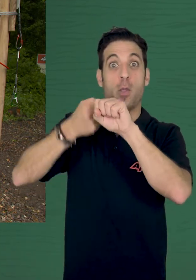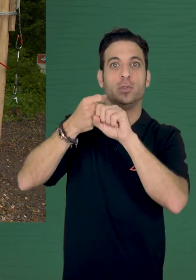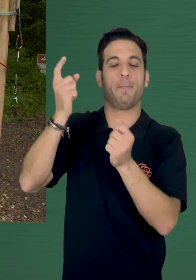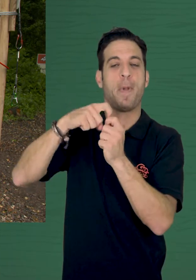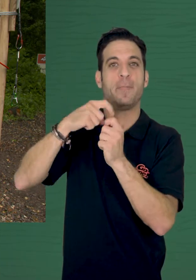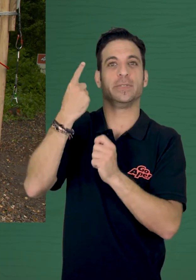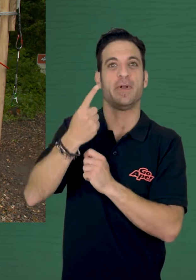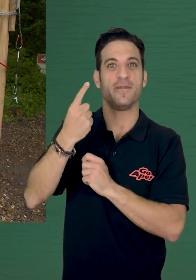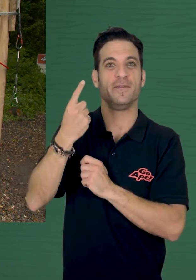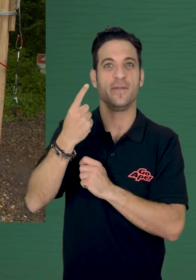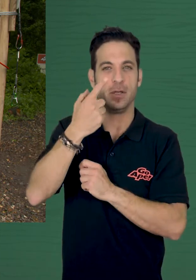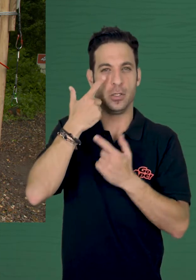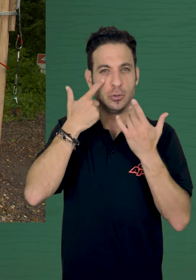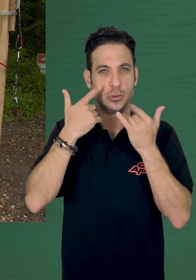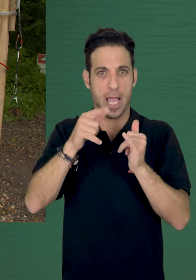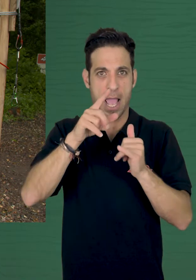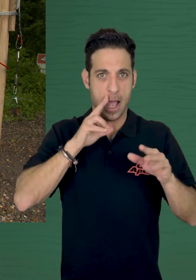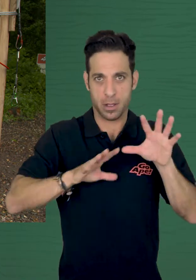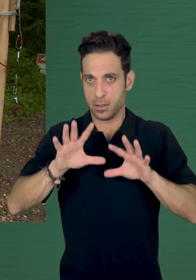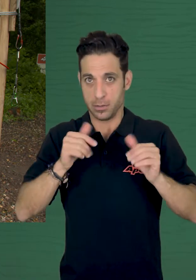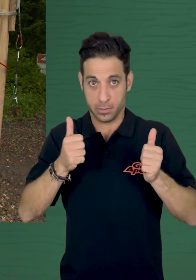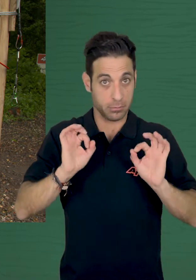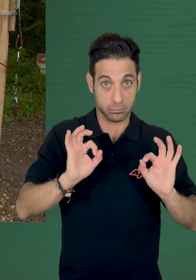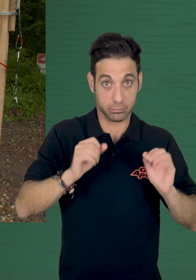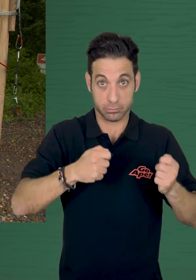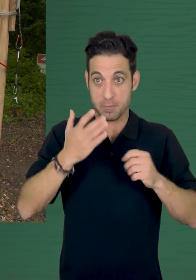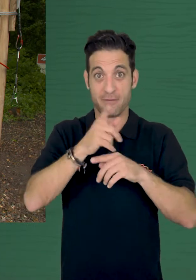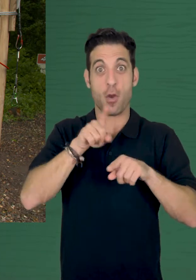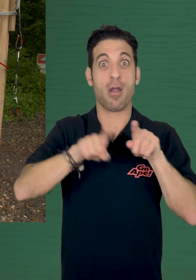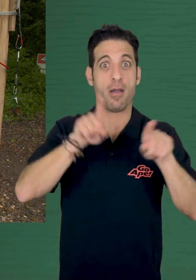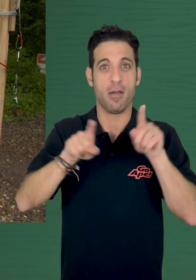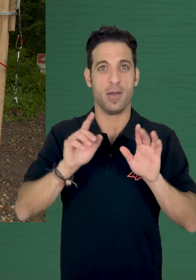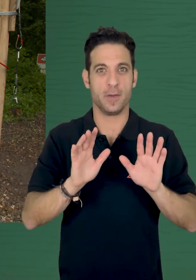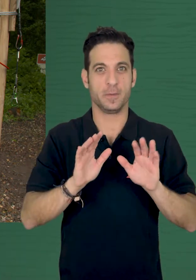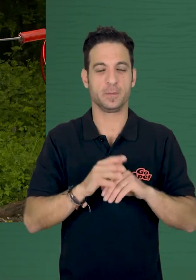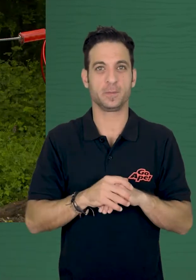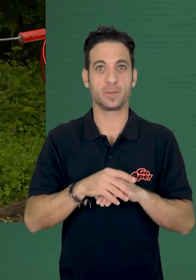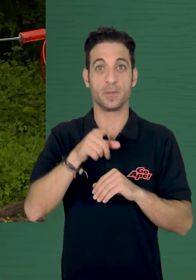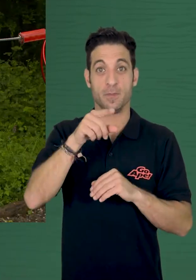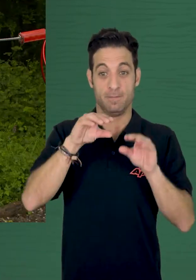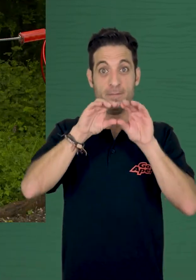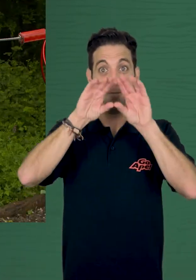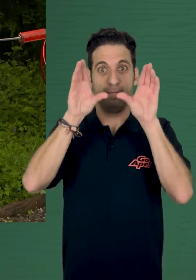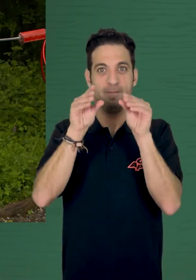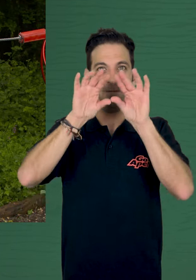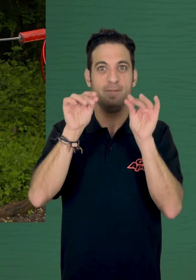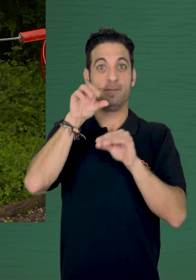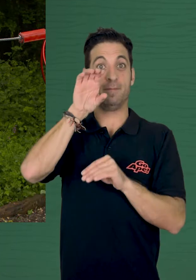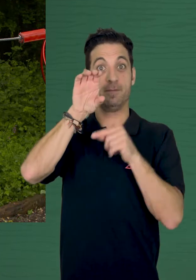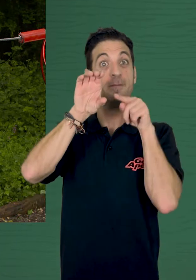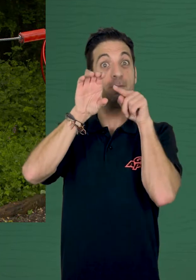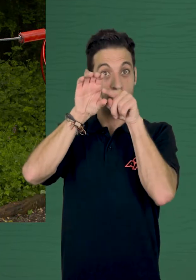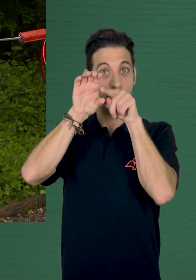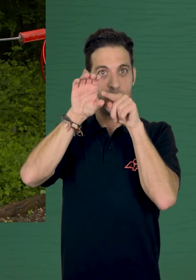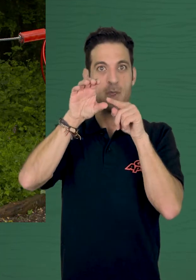shut. Just double check for me they are fully locked before you go anywhere as well. So also on your harness you have a pulley.